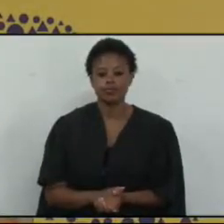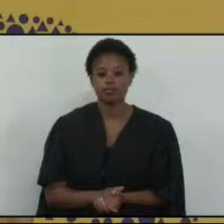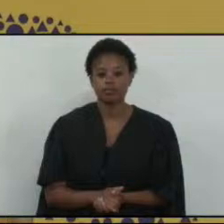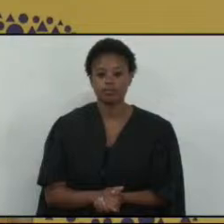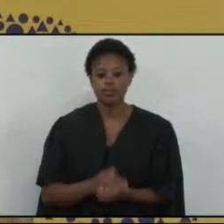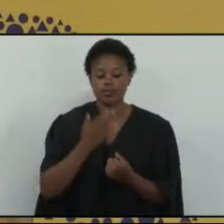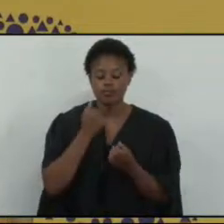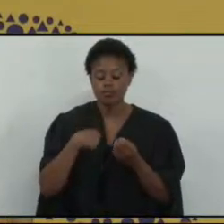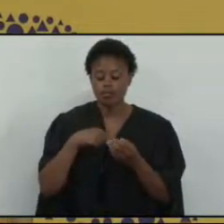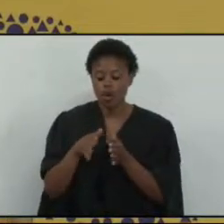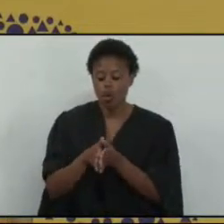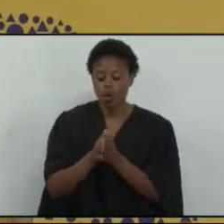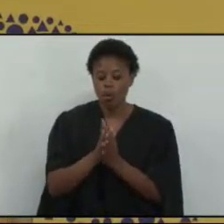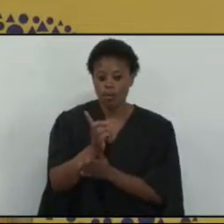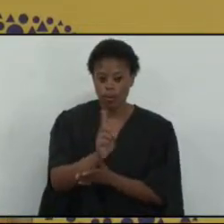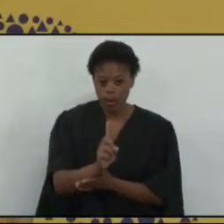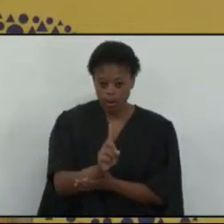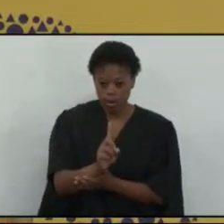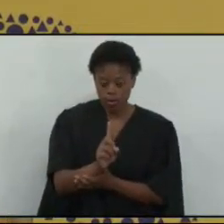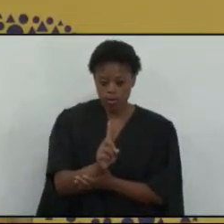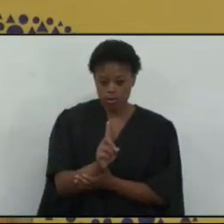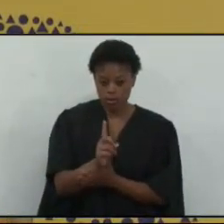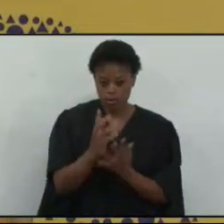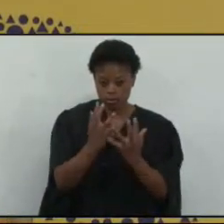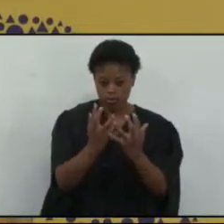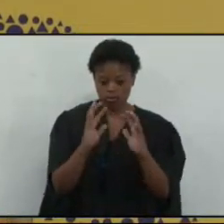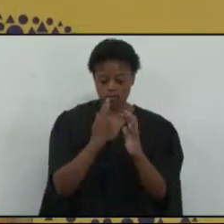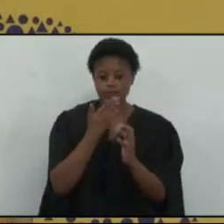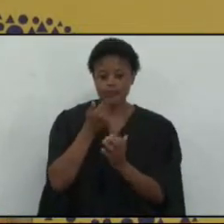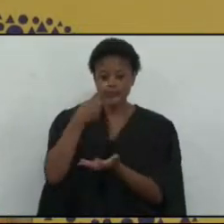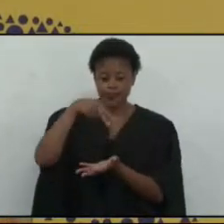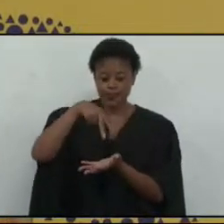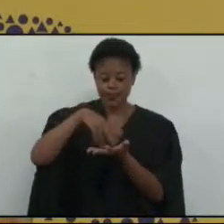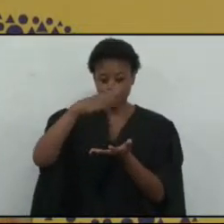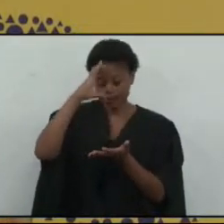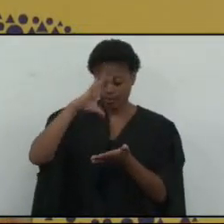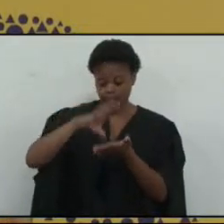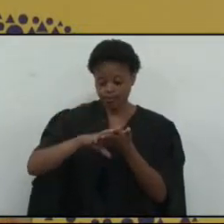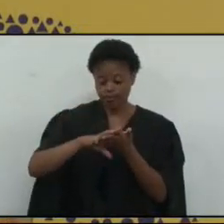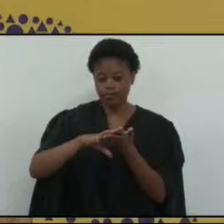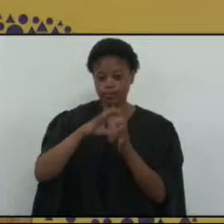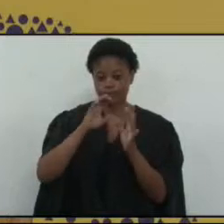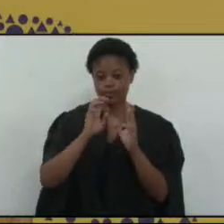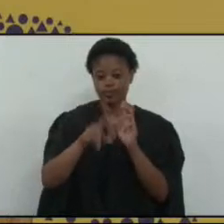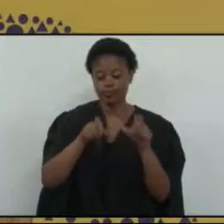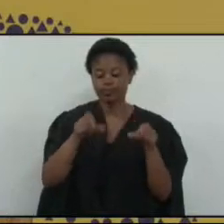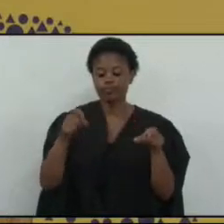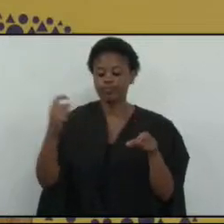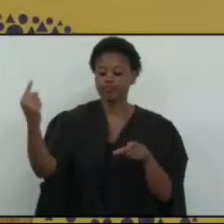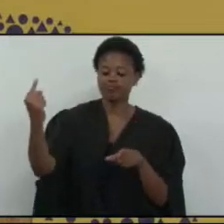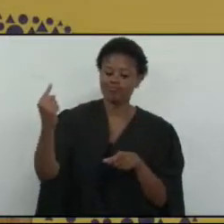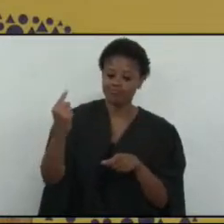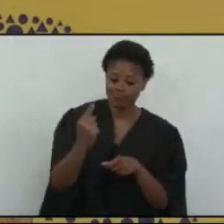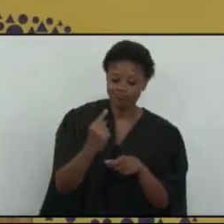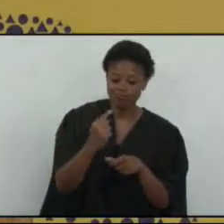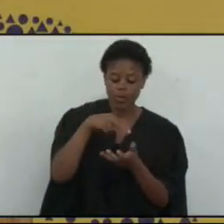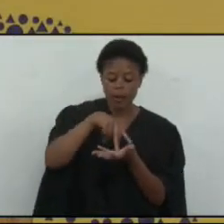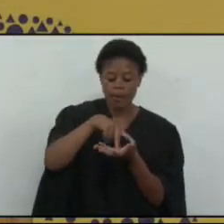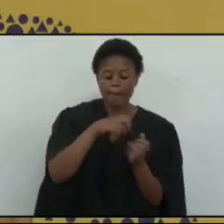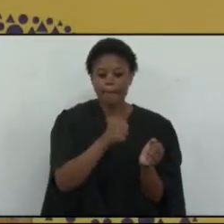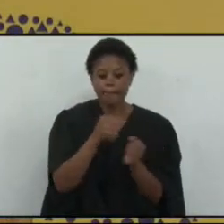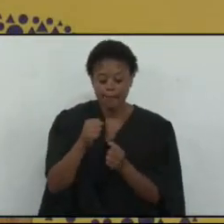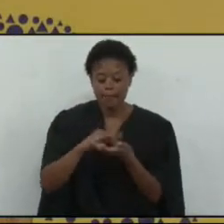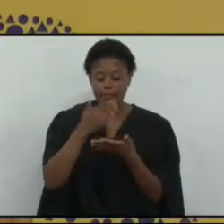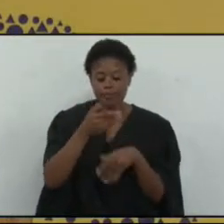Please can we request the following, that the audience please rise when the academic procession enters the hall and remain standing till after the moment